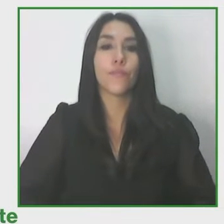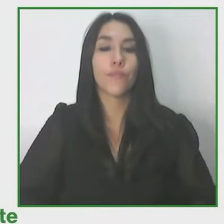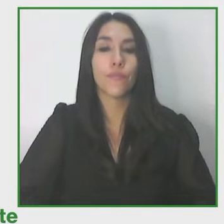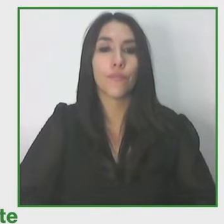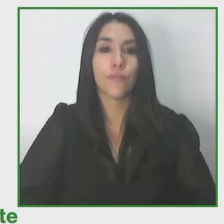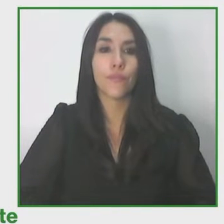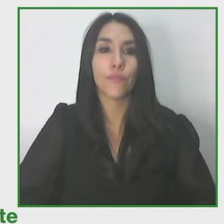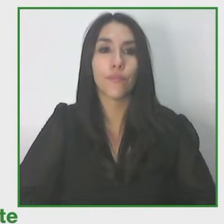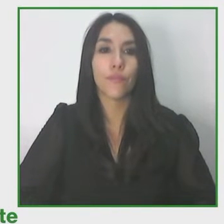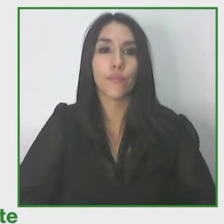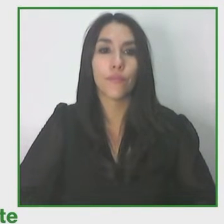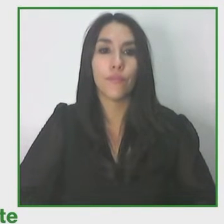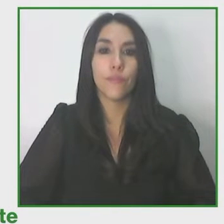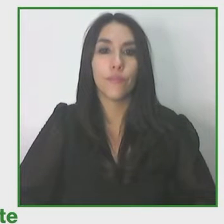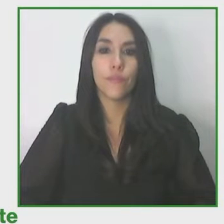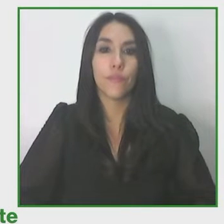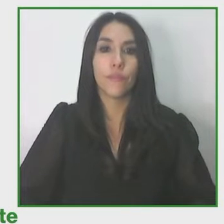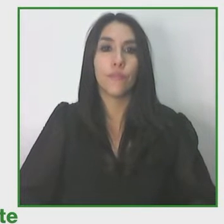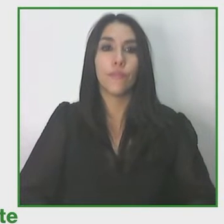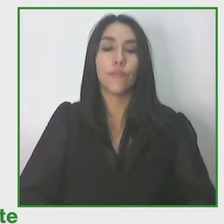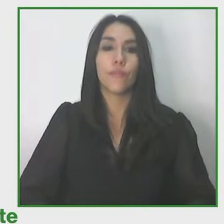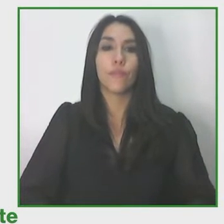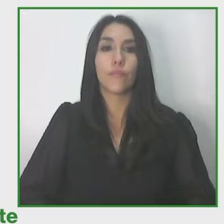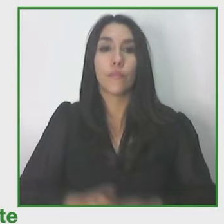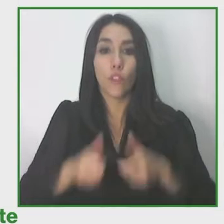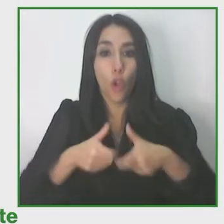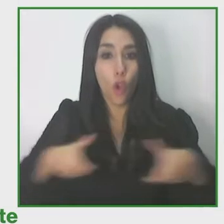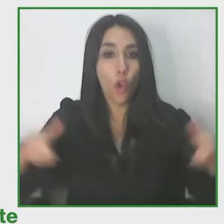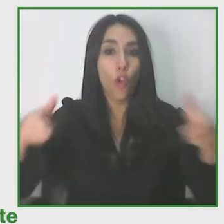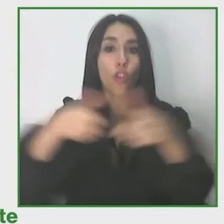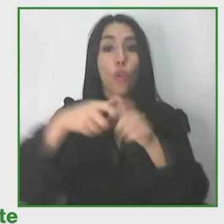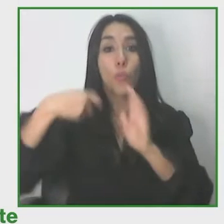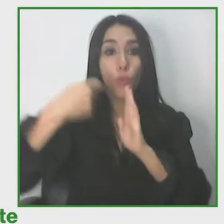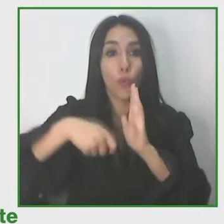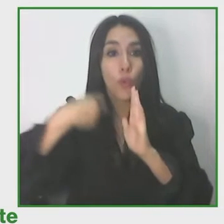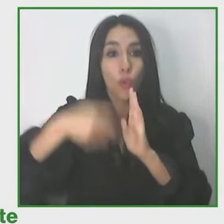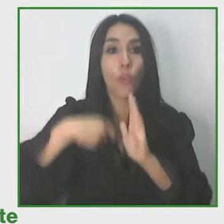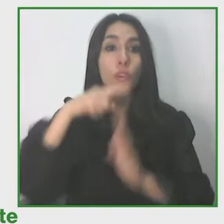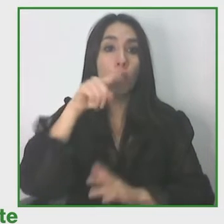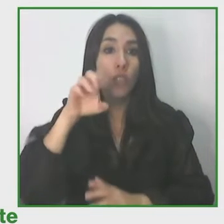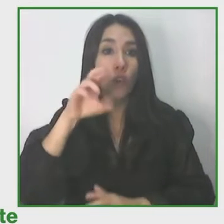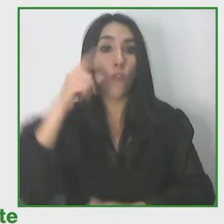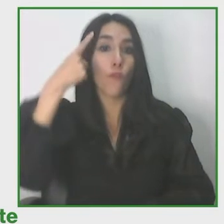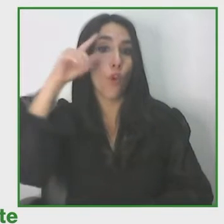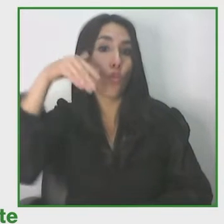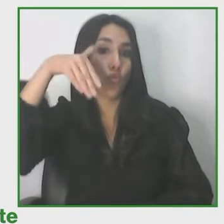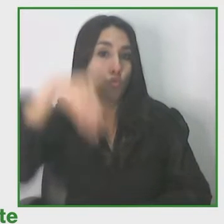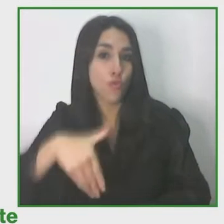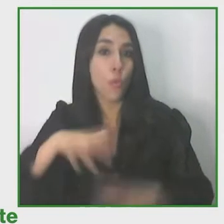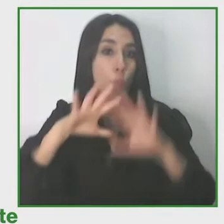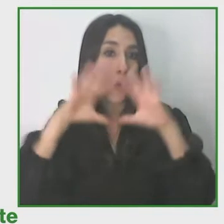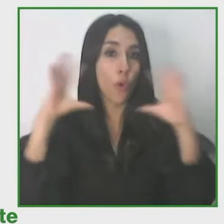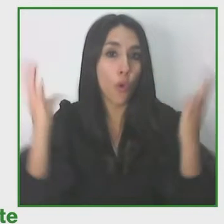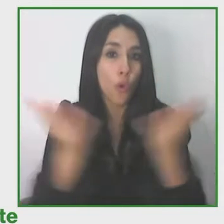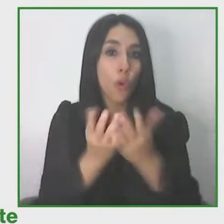And that's what I'm saying To this old society